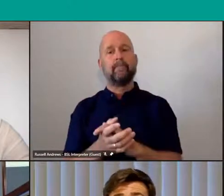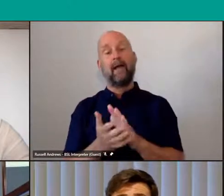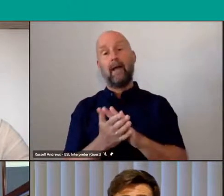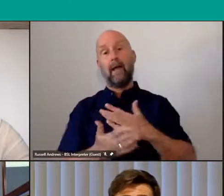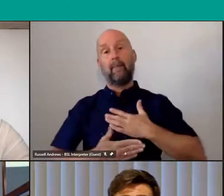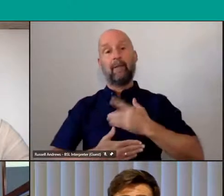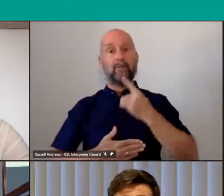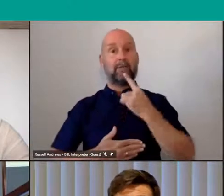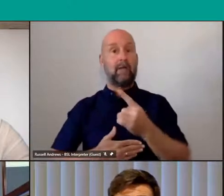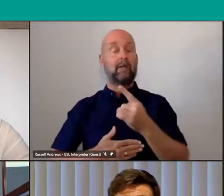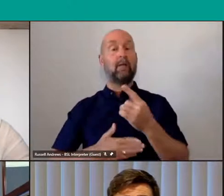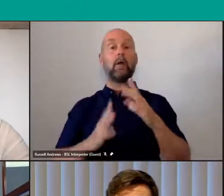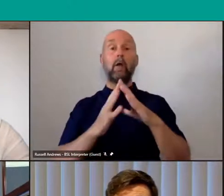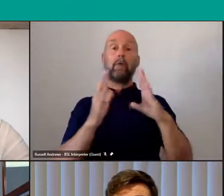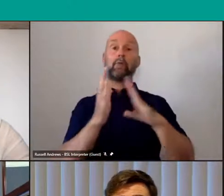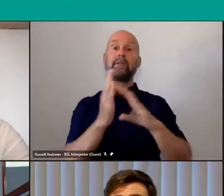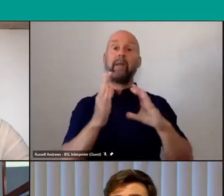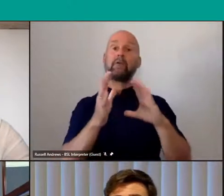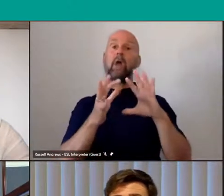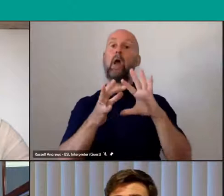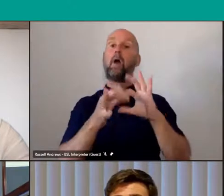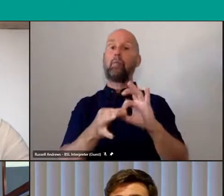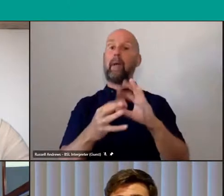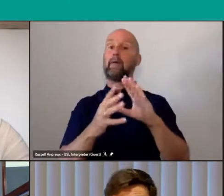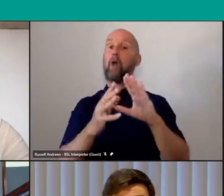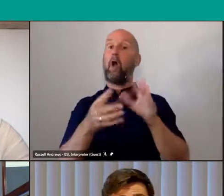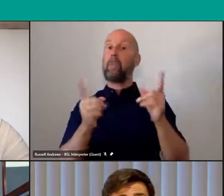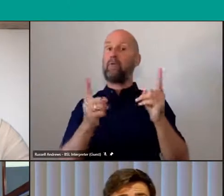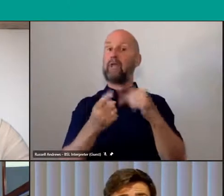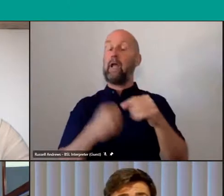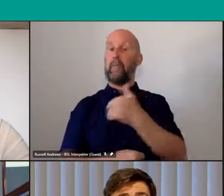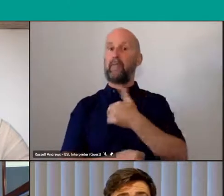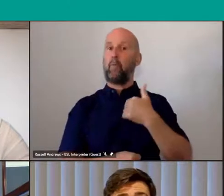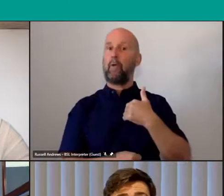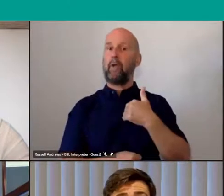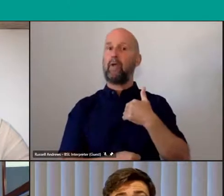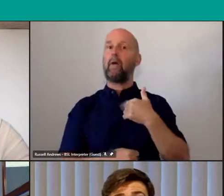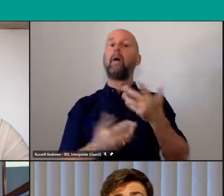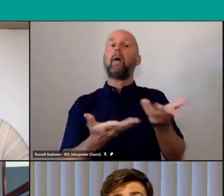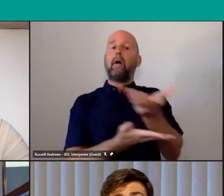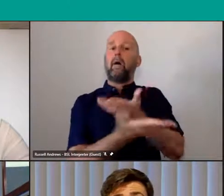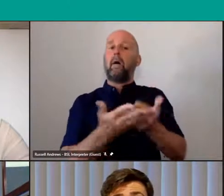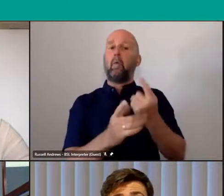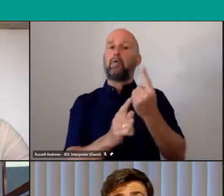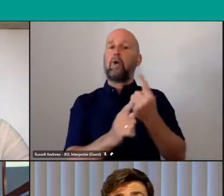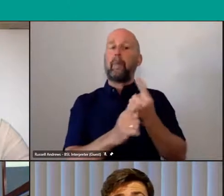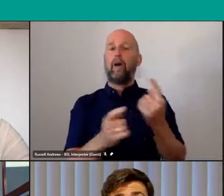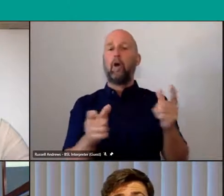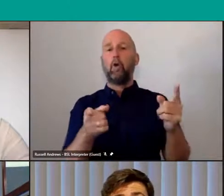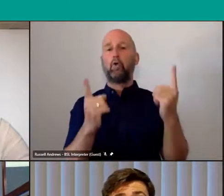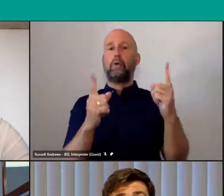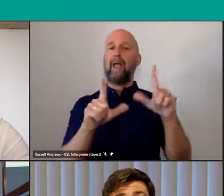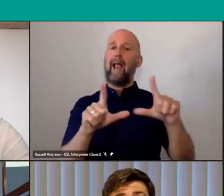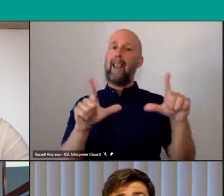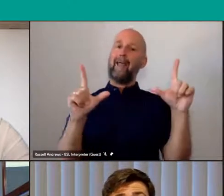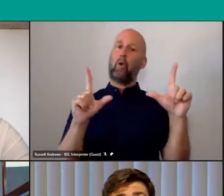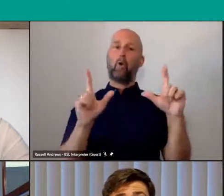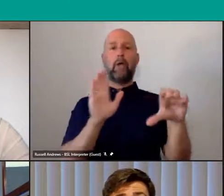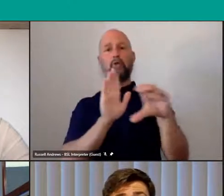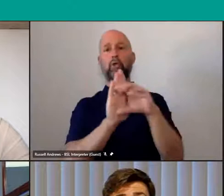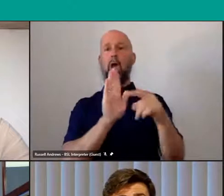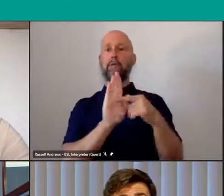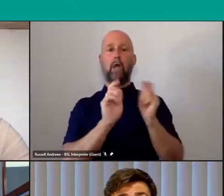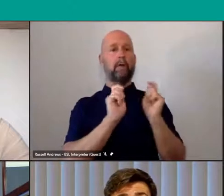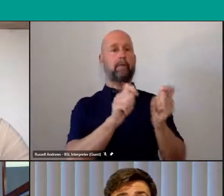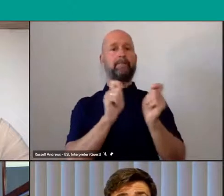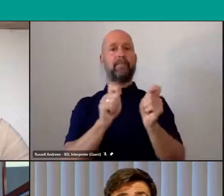Manchester Combined Authority will this morning consider a proposal for a good landlord charter, an attempt to